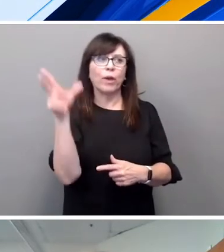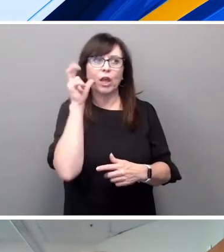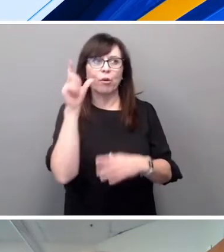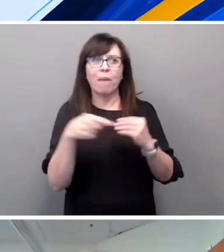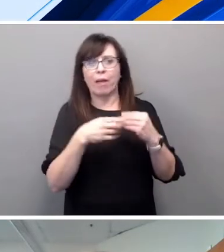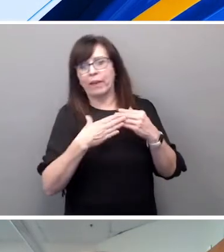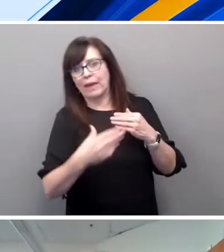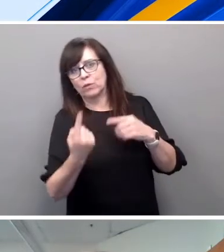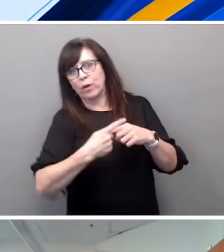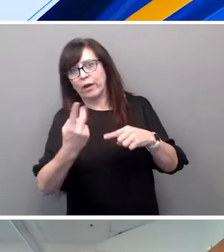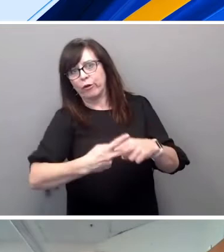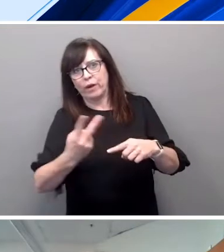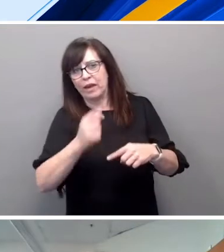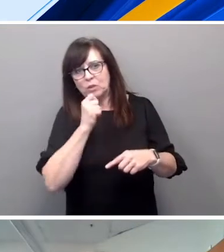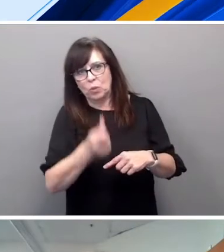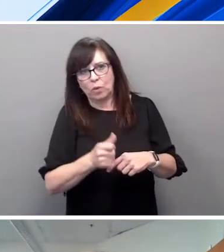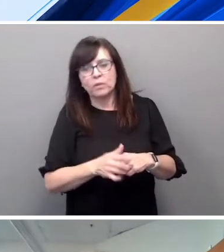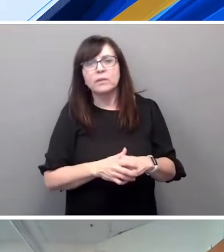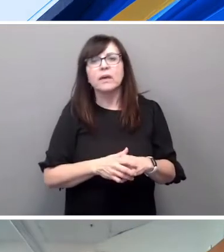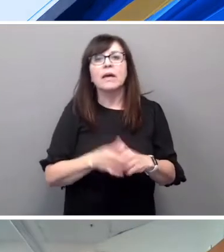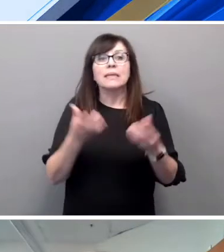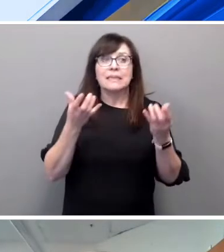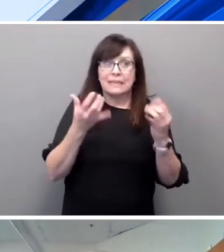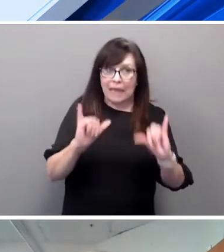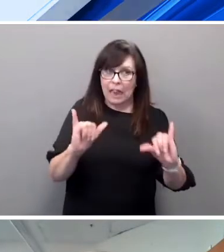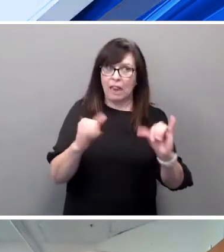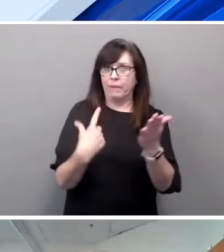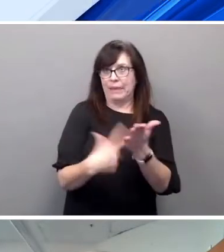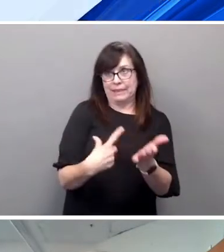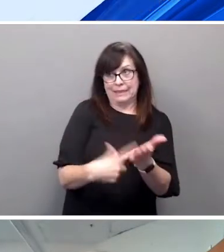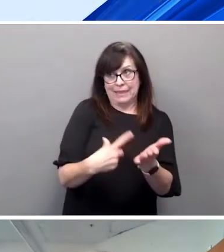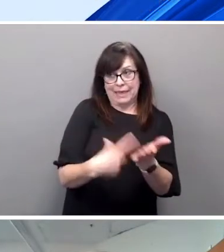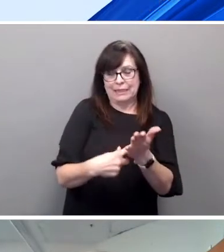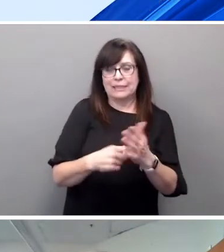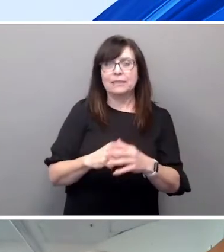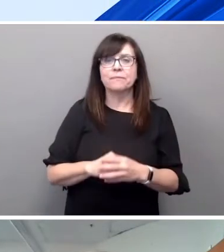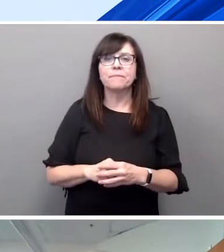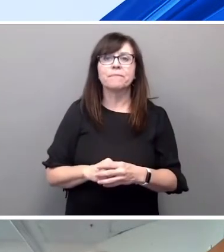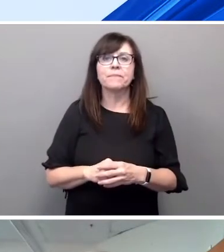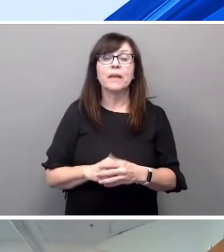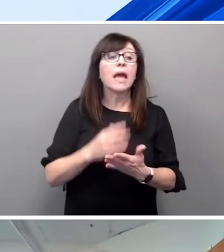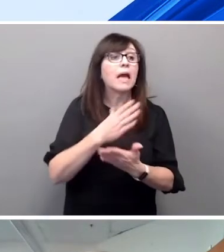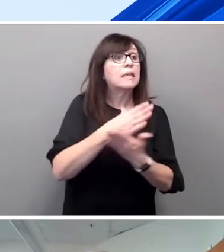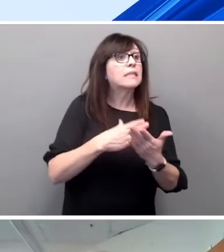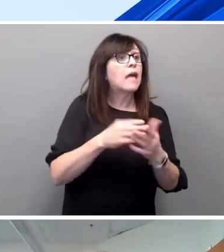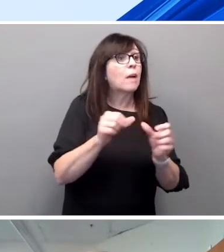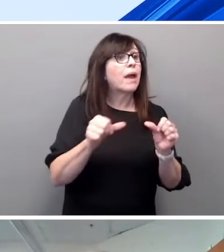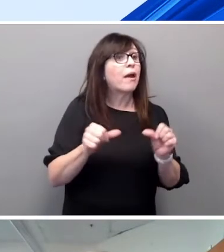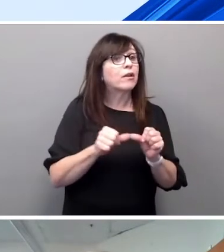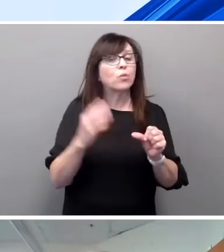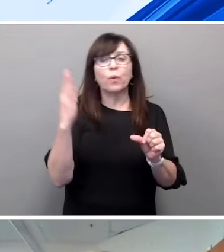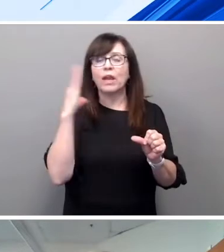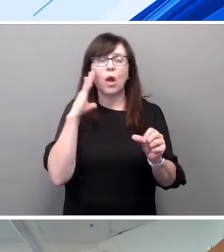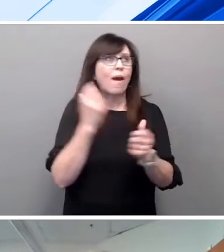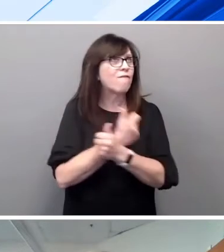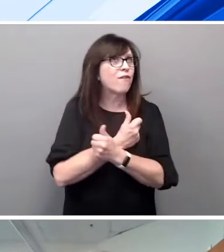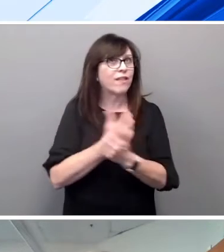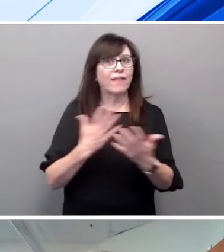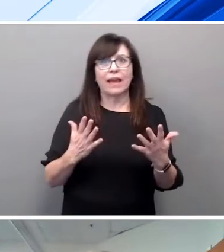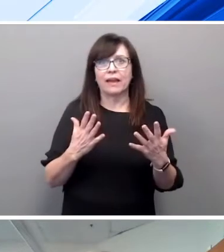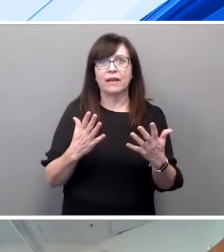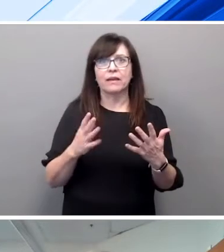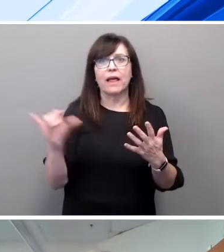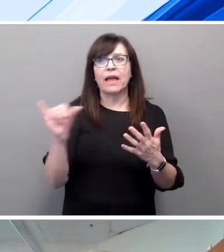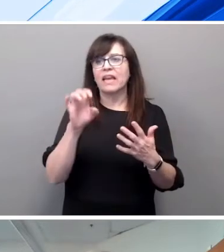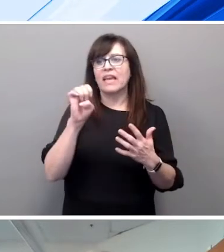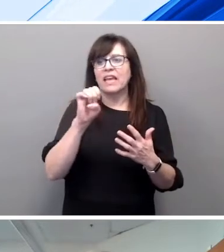of days. Still under discussion. In some areas, we know everything. Let's just take